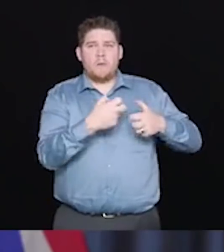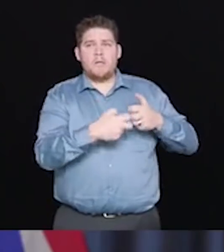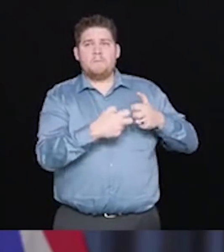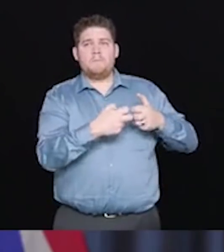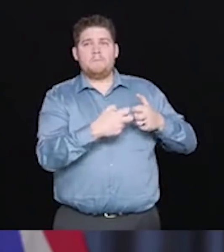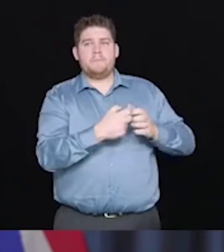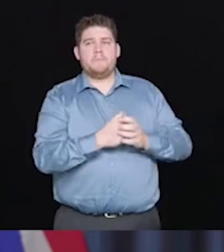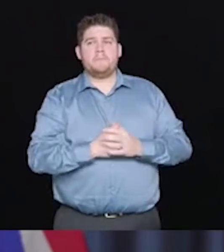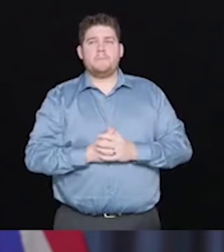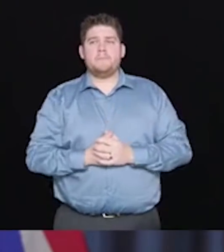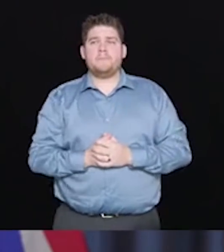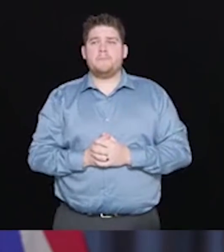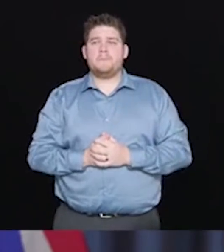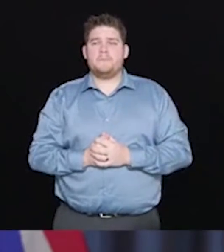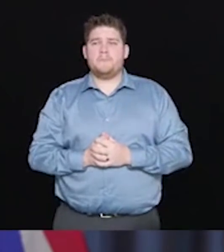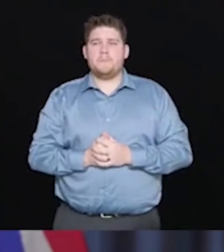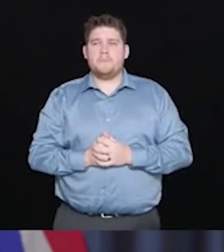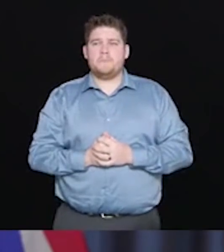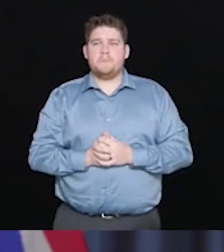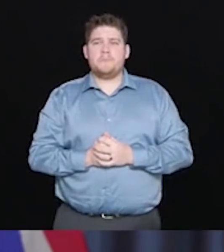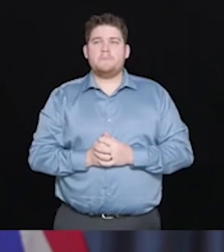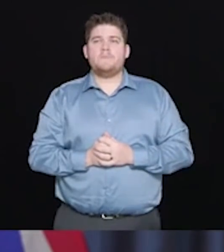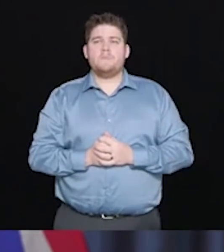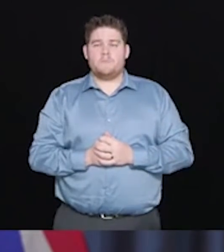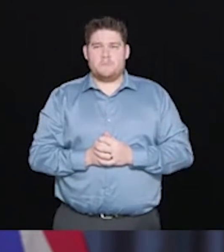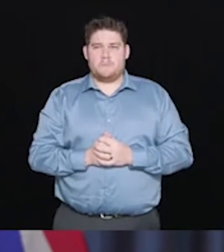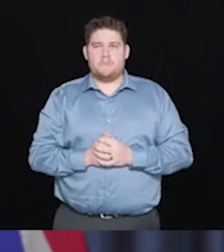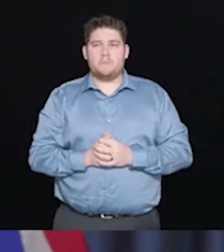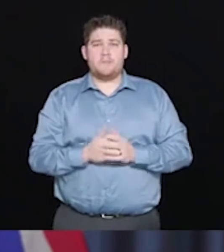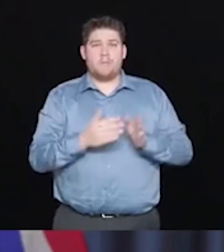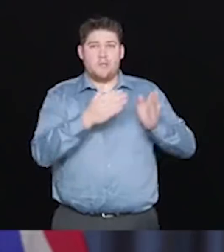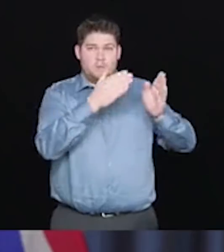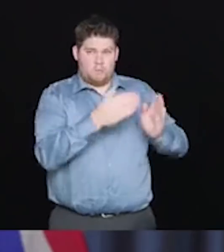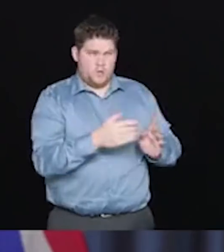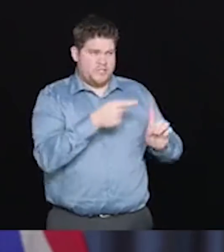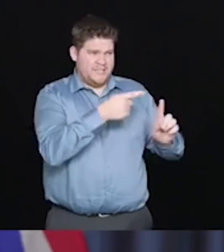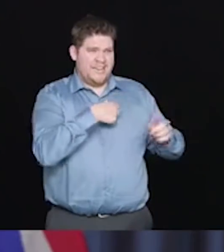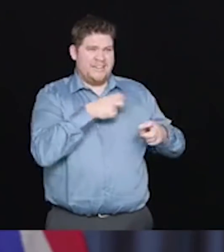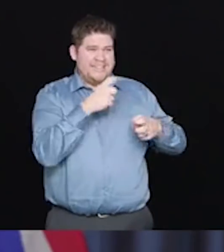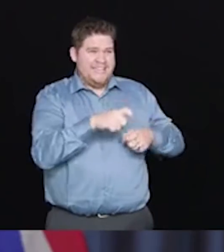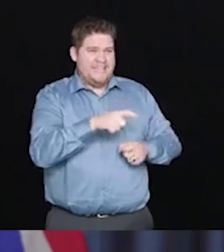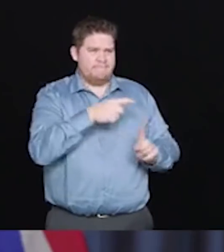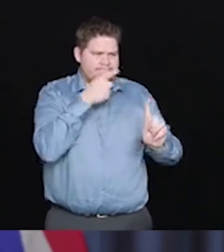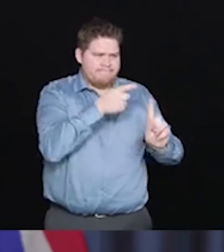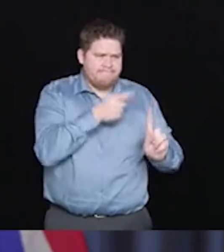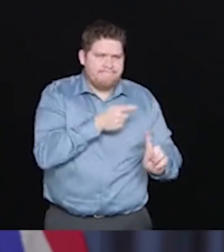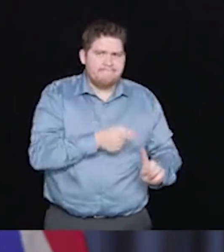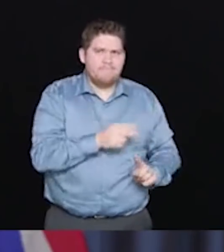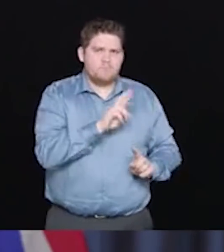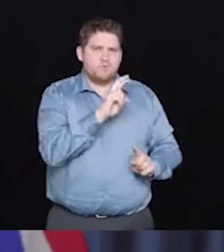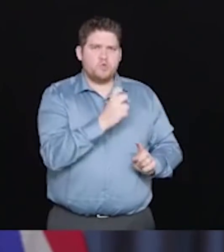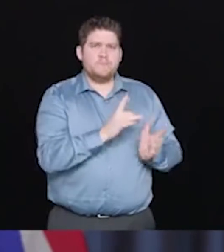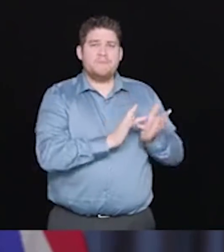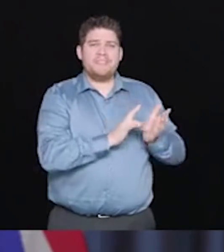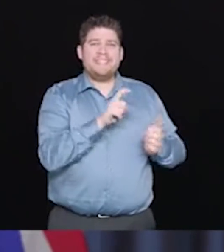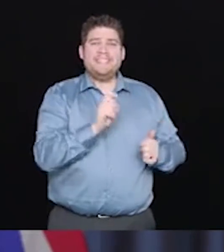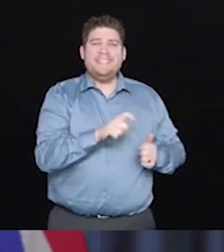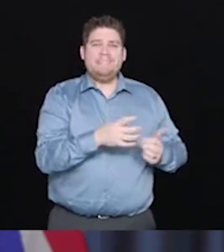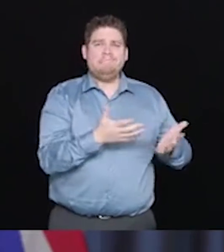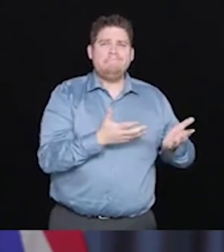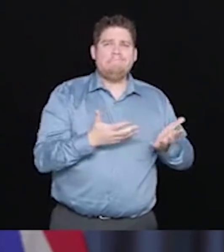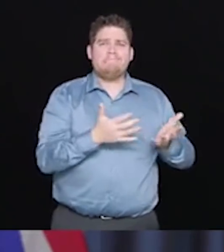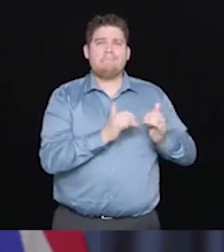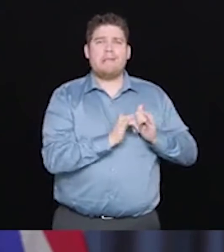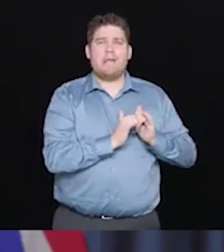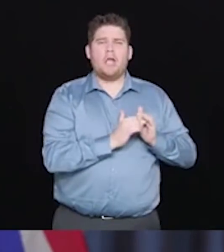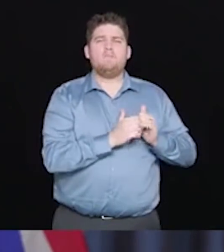to ensure that they're able to comply with our public health advice around isolation or quarantine should that be